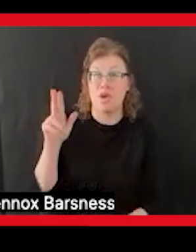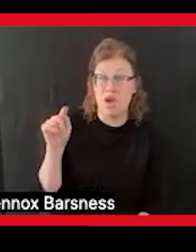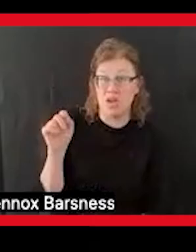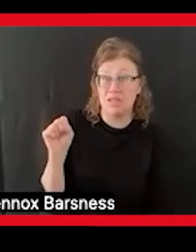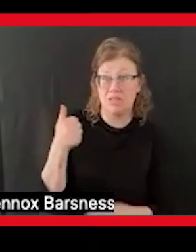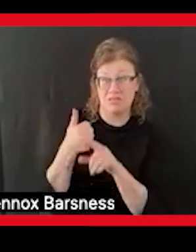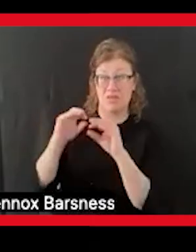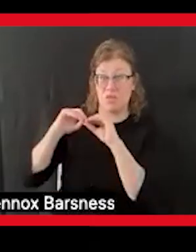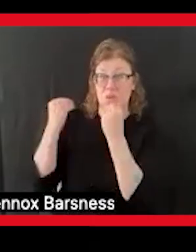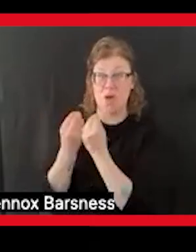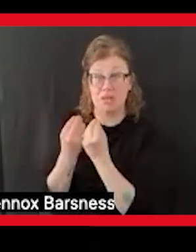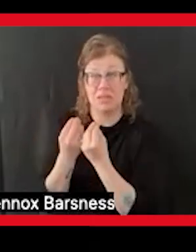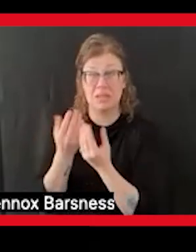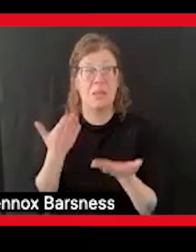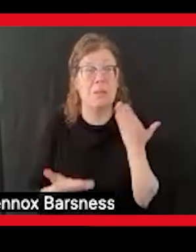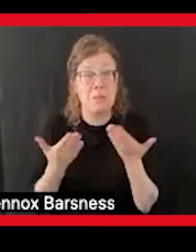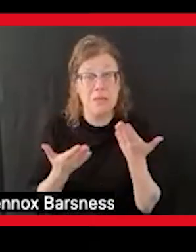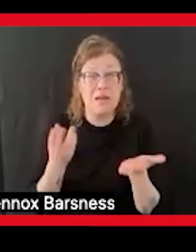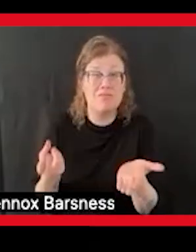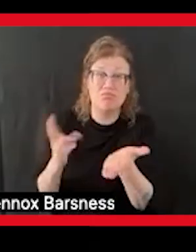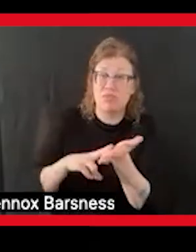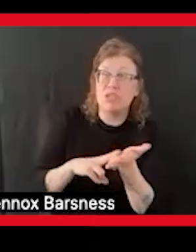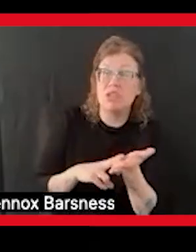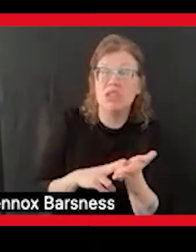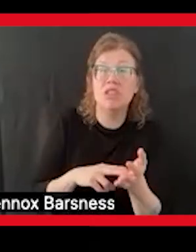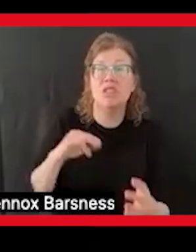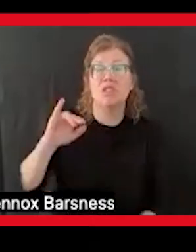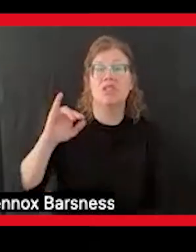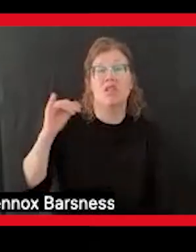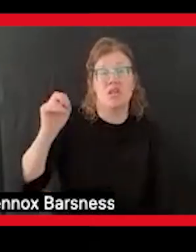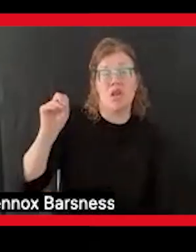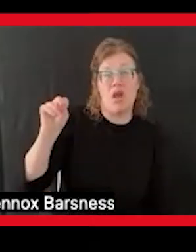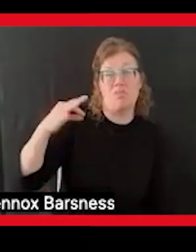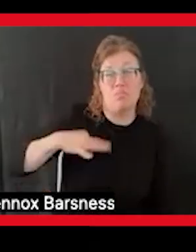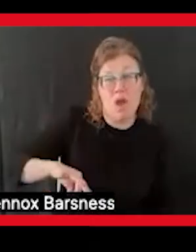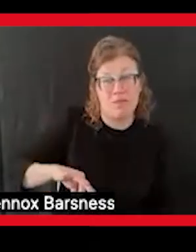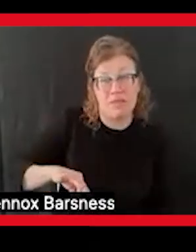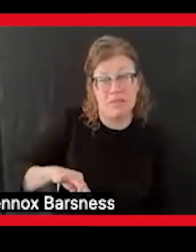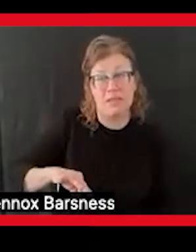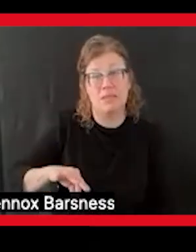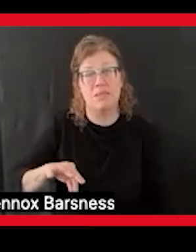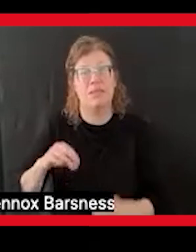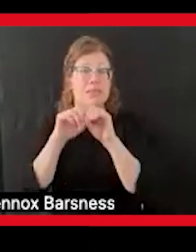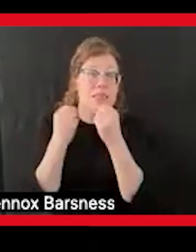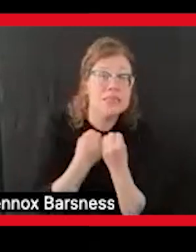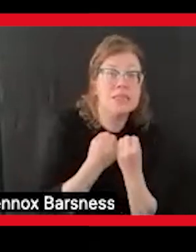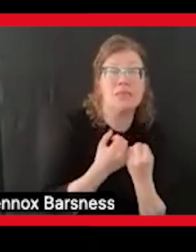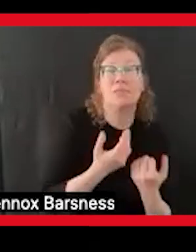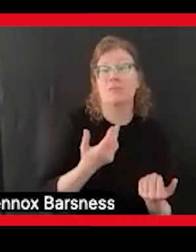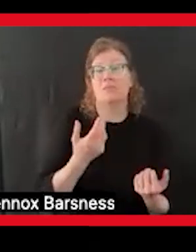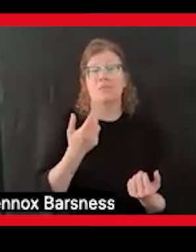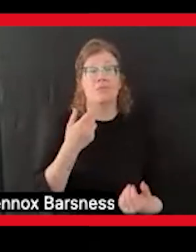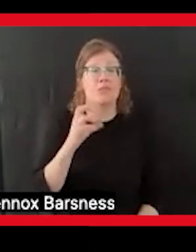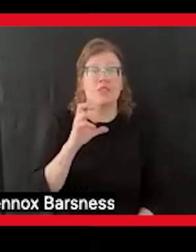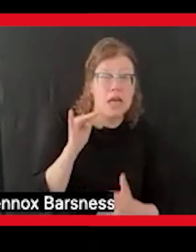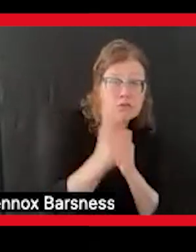arts service organizations are also eligible. This refers to nonprofit organizations registered and